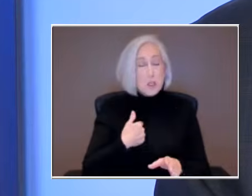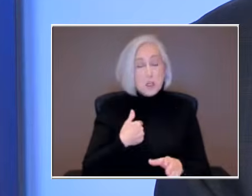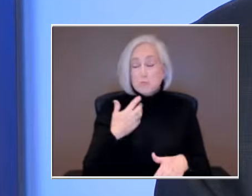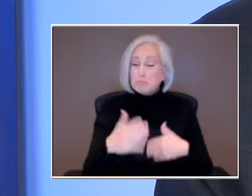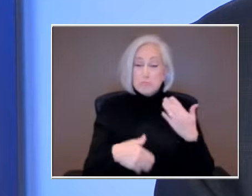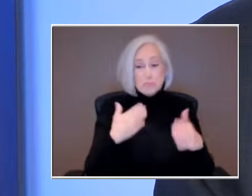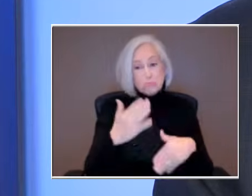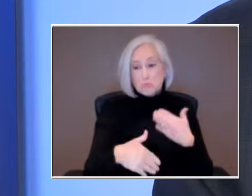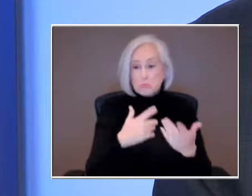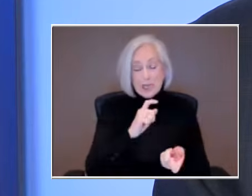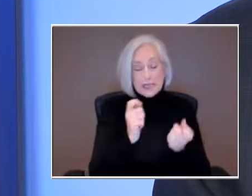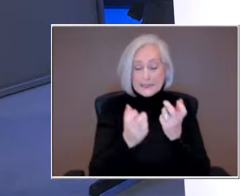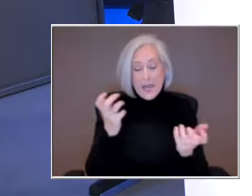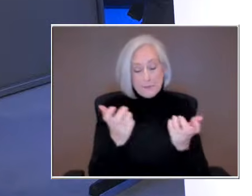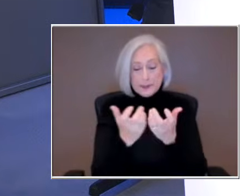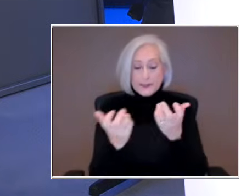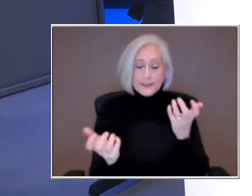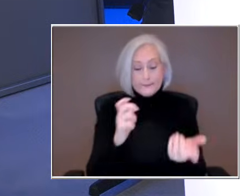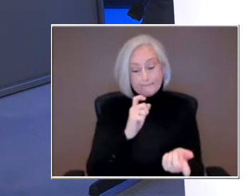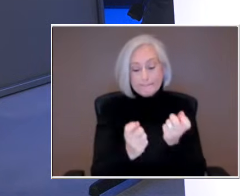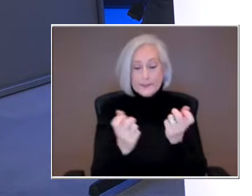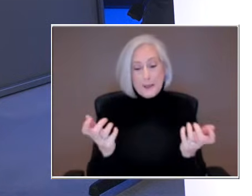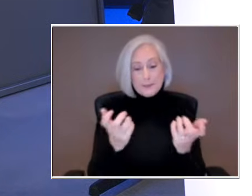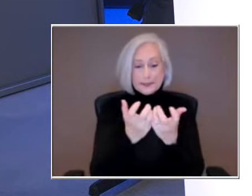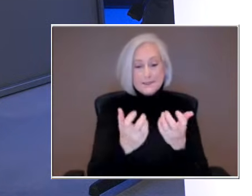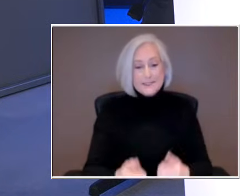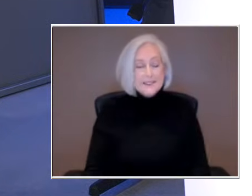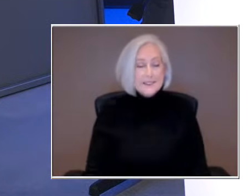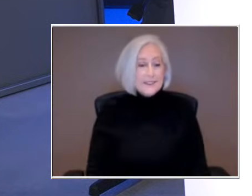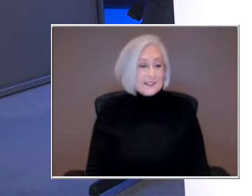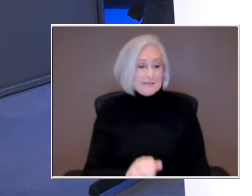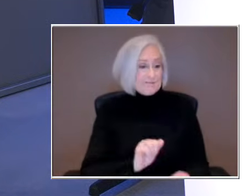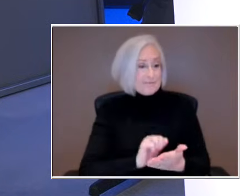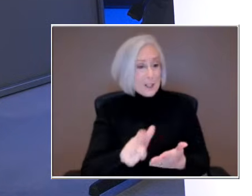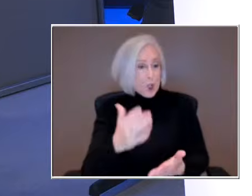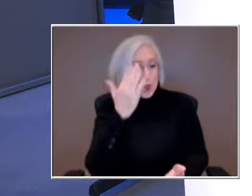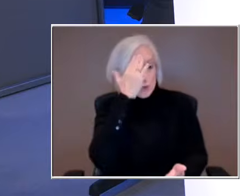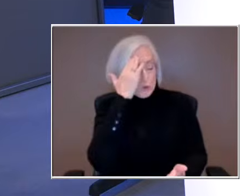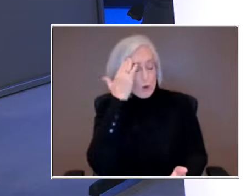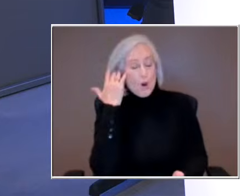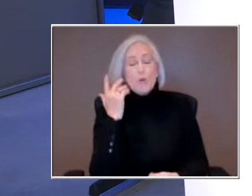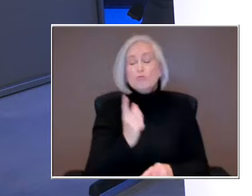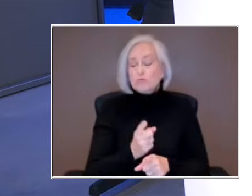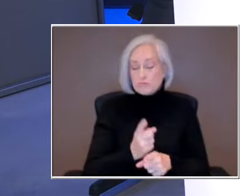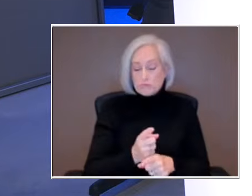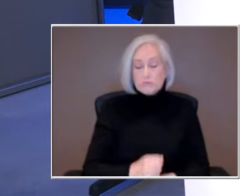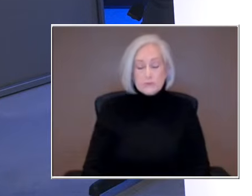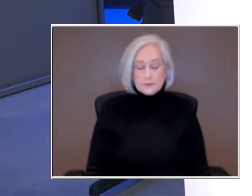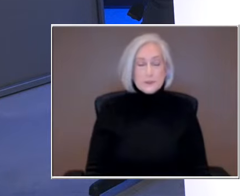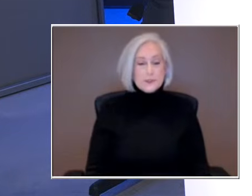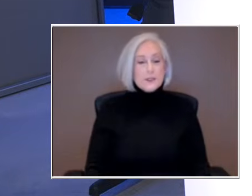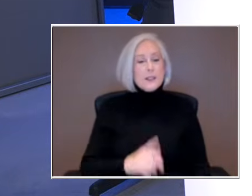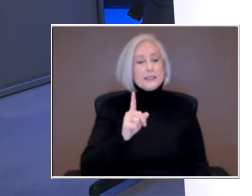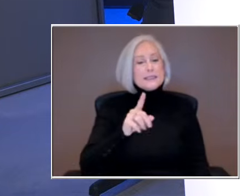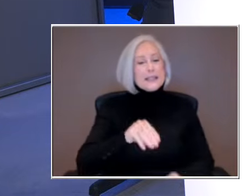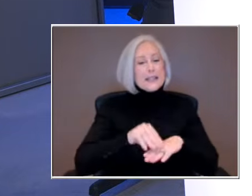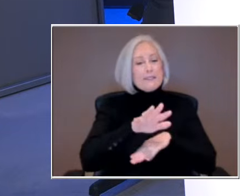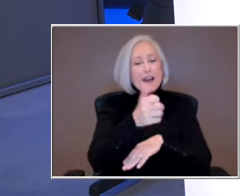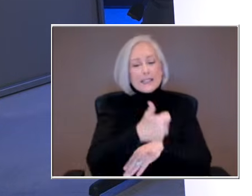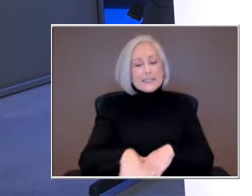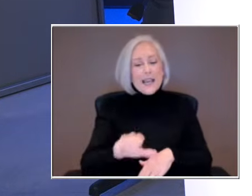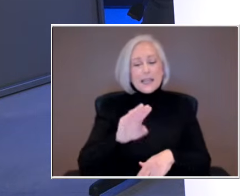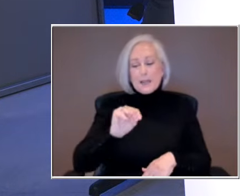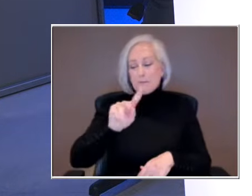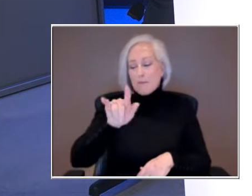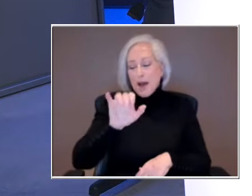adapting. Right, as you've said, you only know what you know. Right. Did it affect any milestones in your life, like getting a